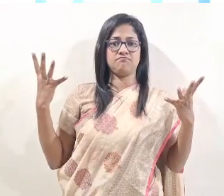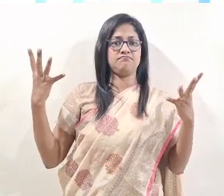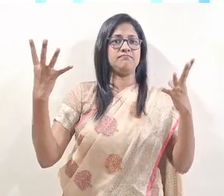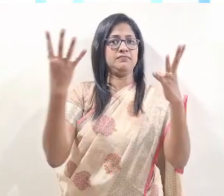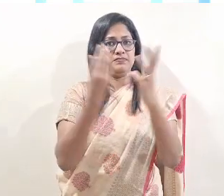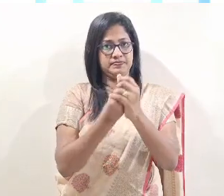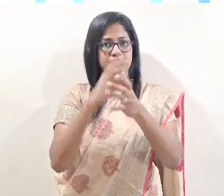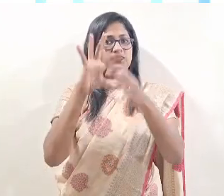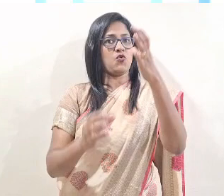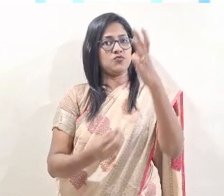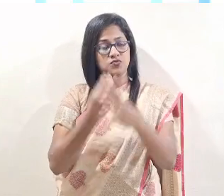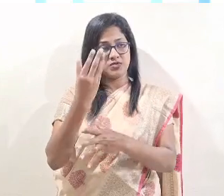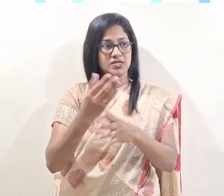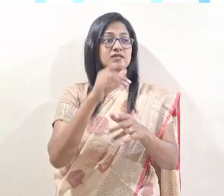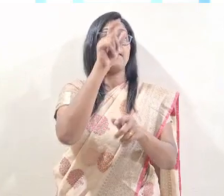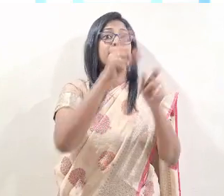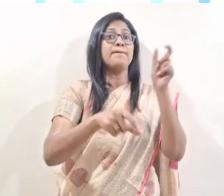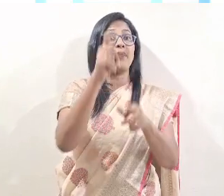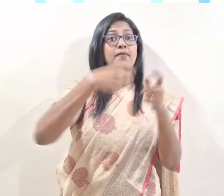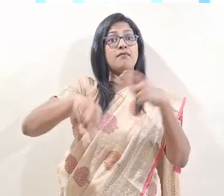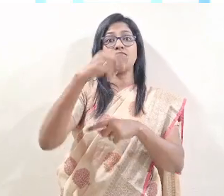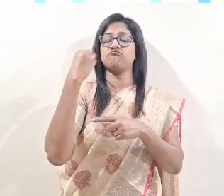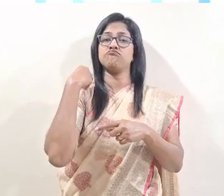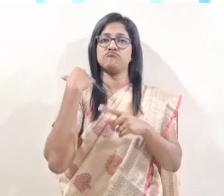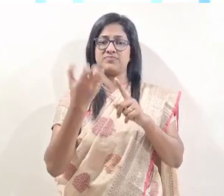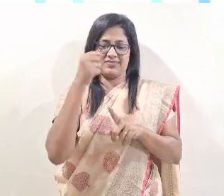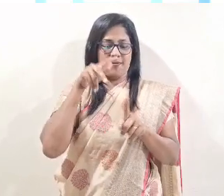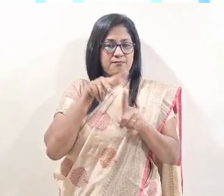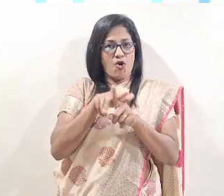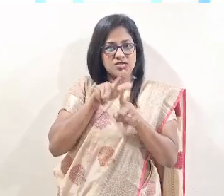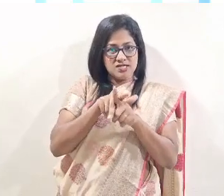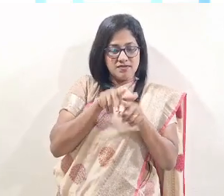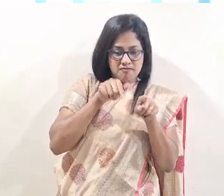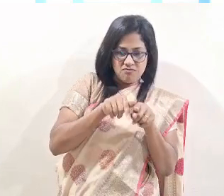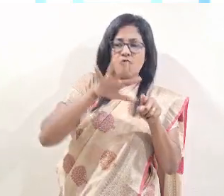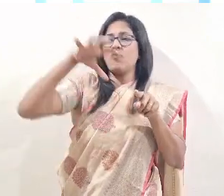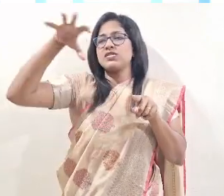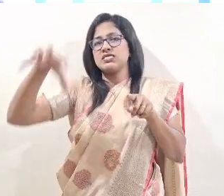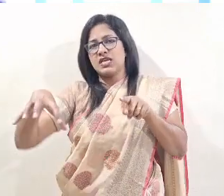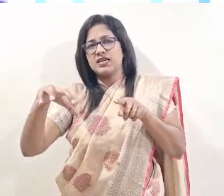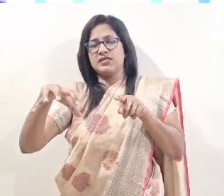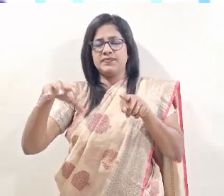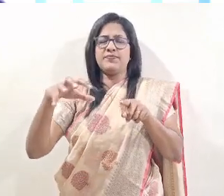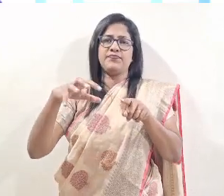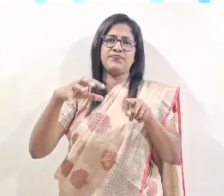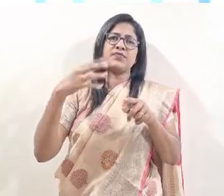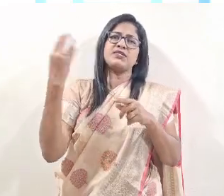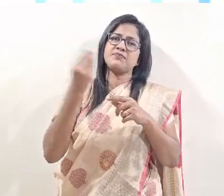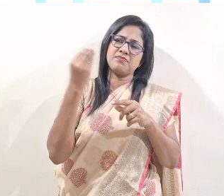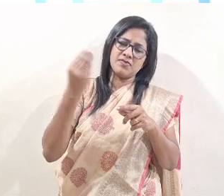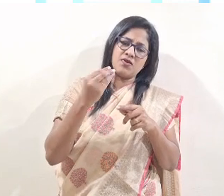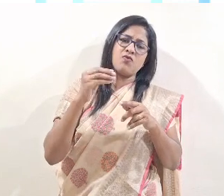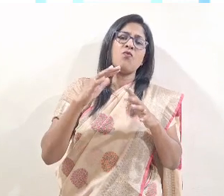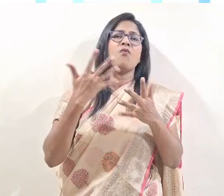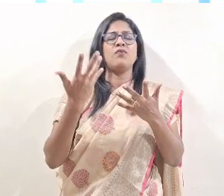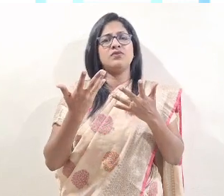in public ownership, so mainly the municipality, sometimes the state, and